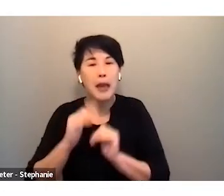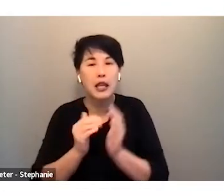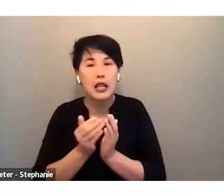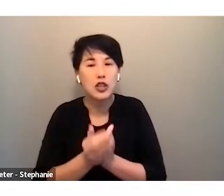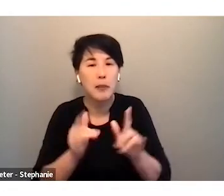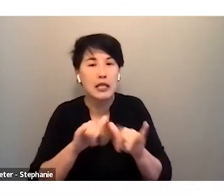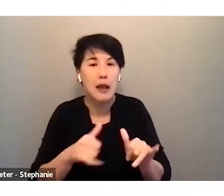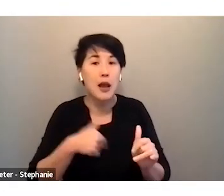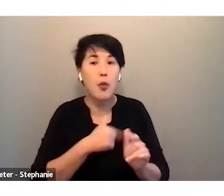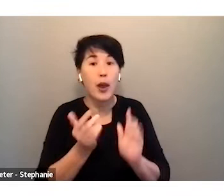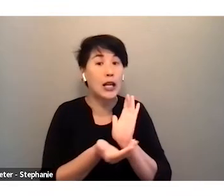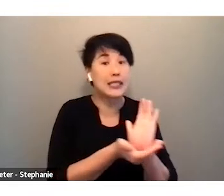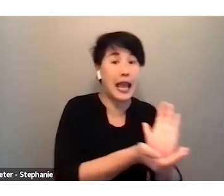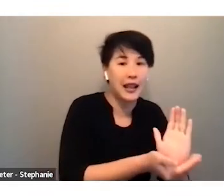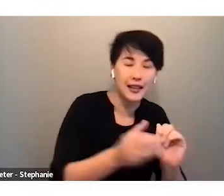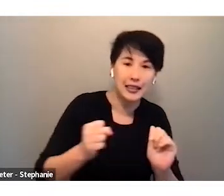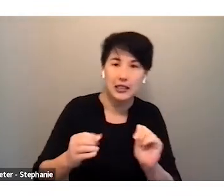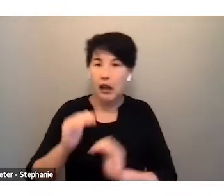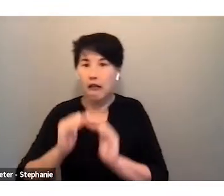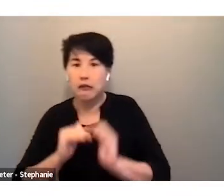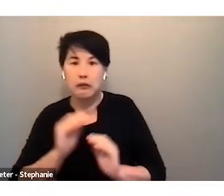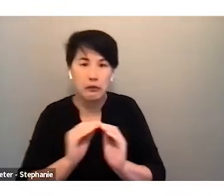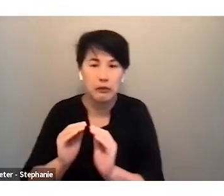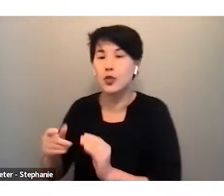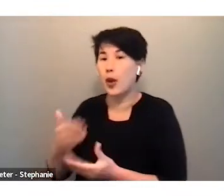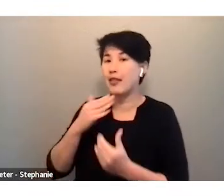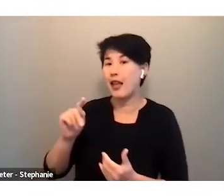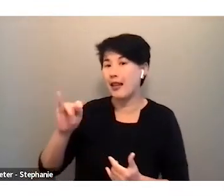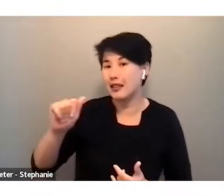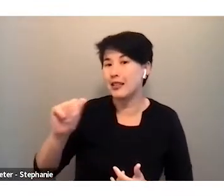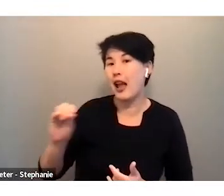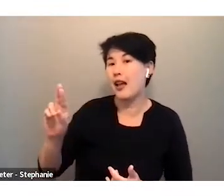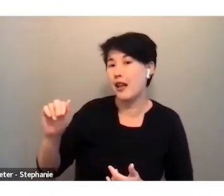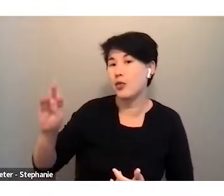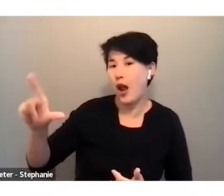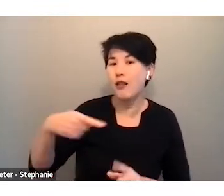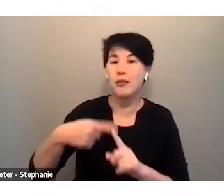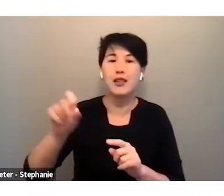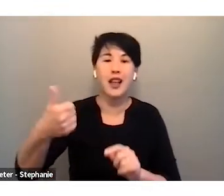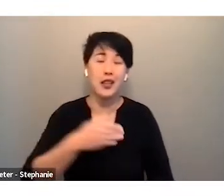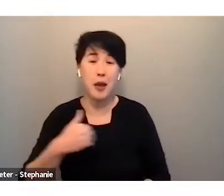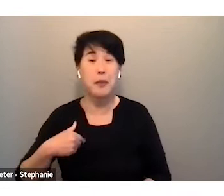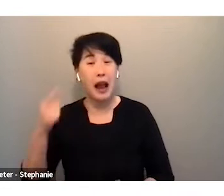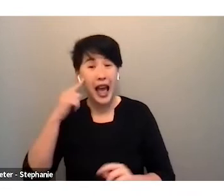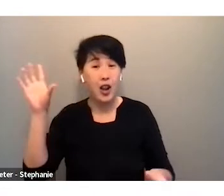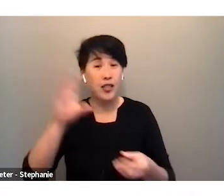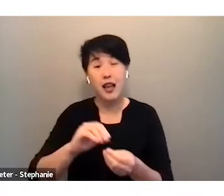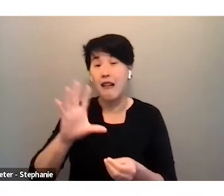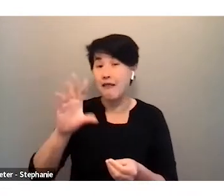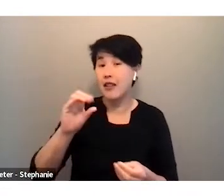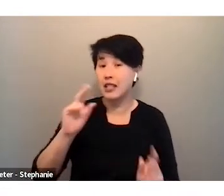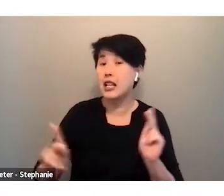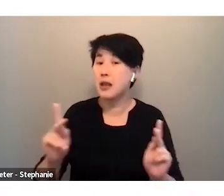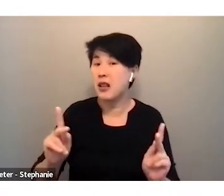doing. But I also wanted to thank Tia and Raul, and then all the other members. We had over 50 folks in this